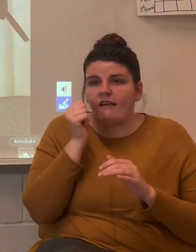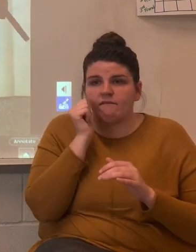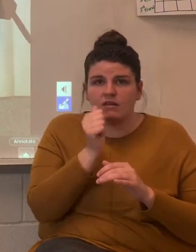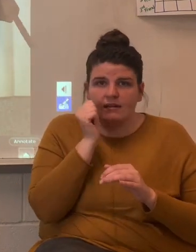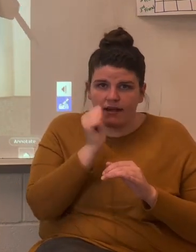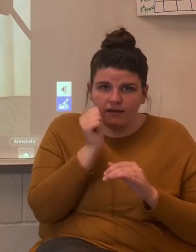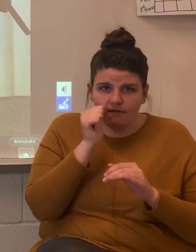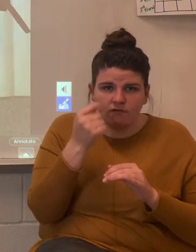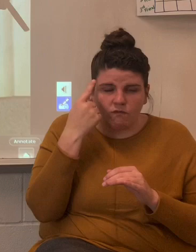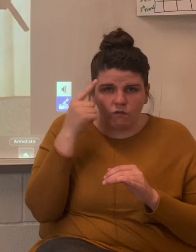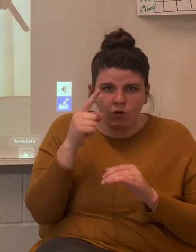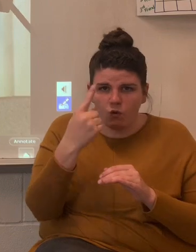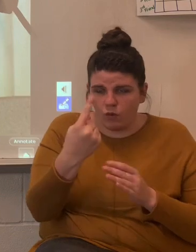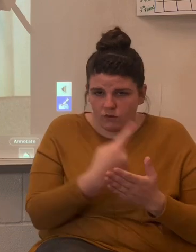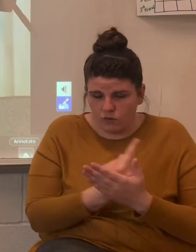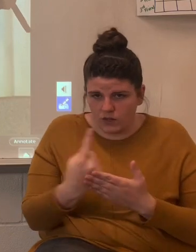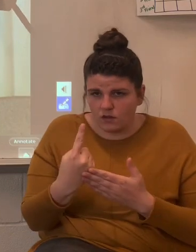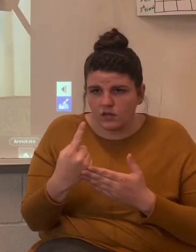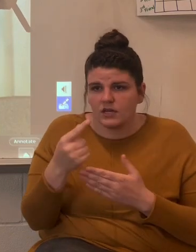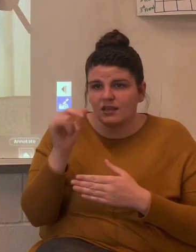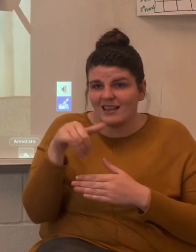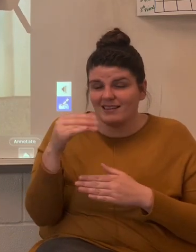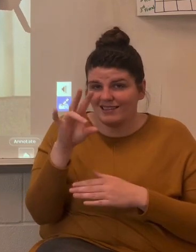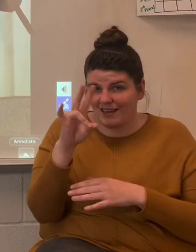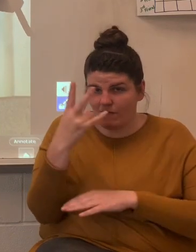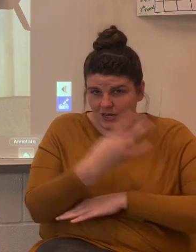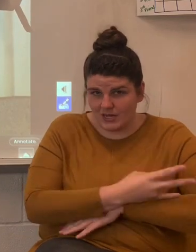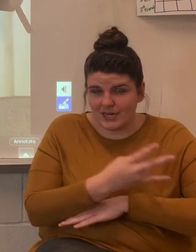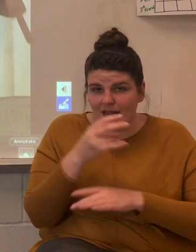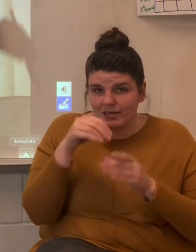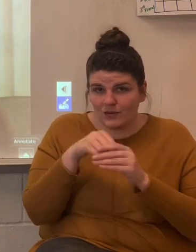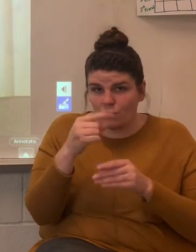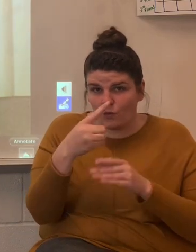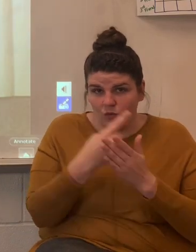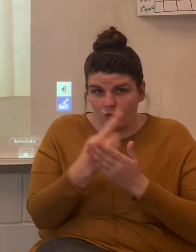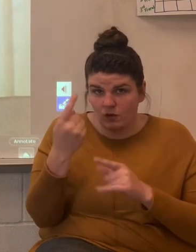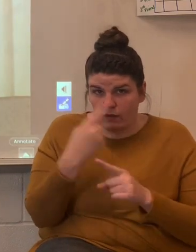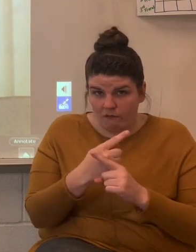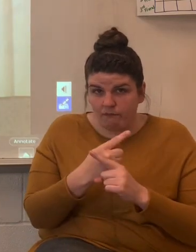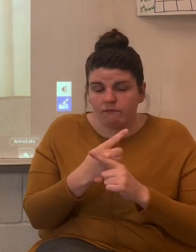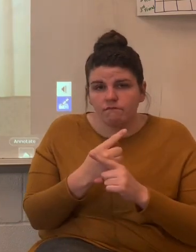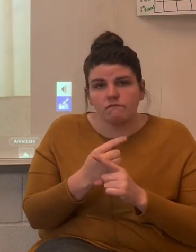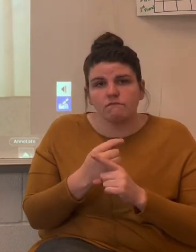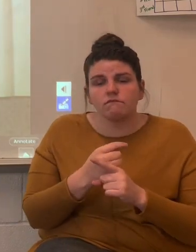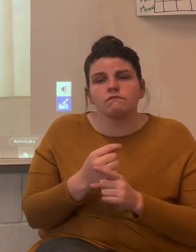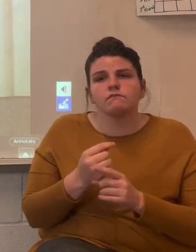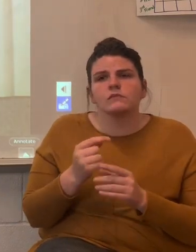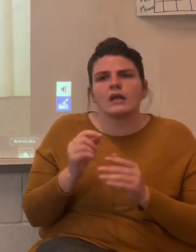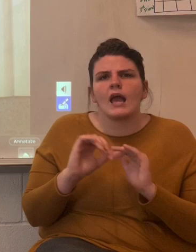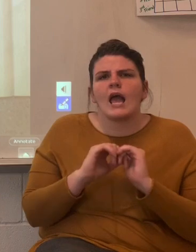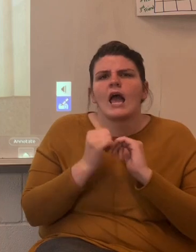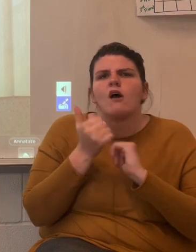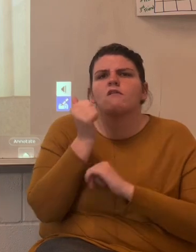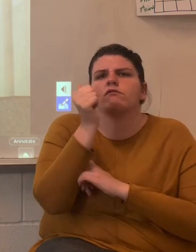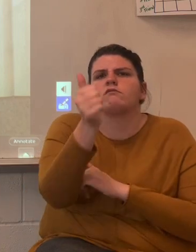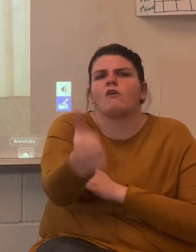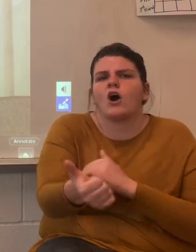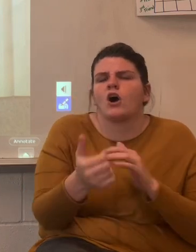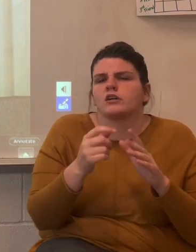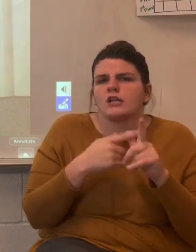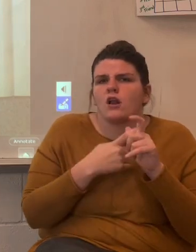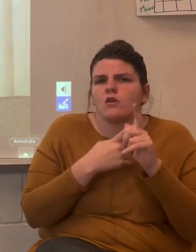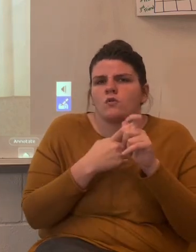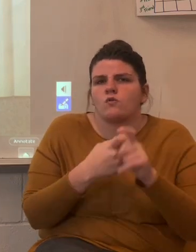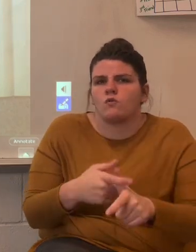day for a week. Well, there would be 7 days in a week, okay? How far did he run in all? Give